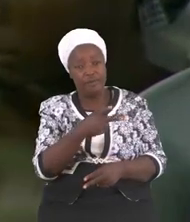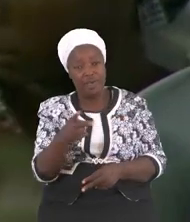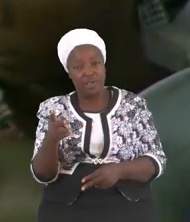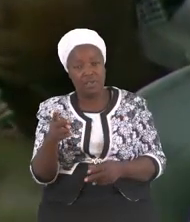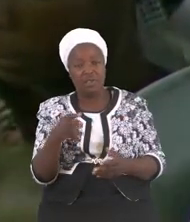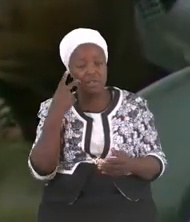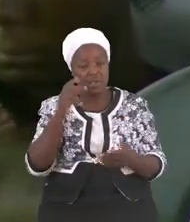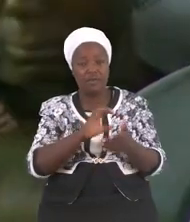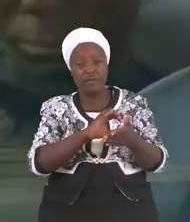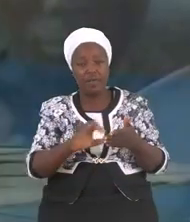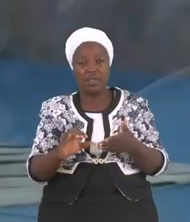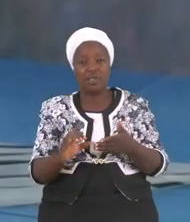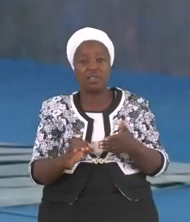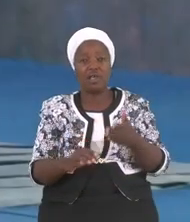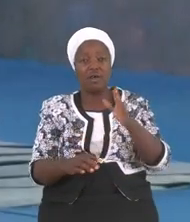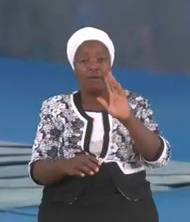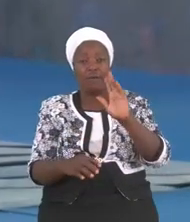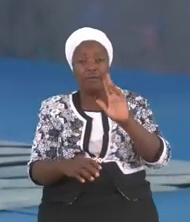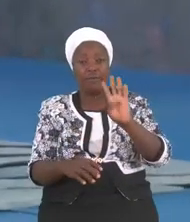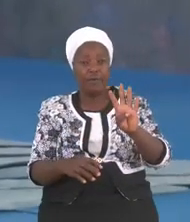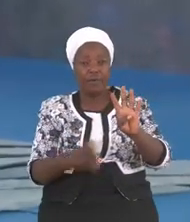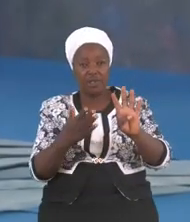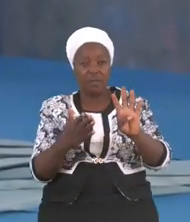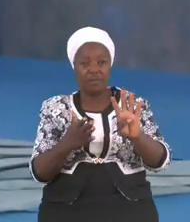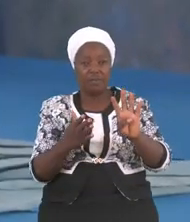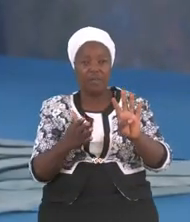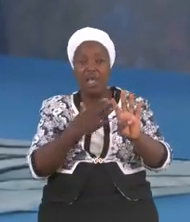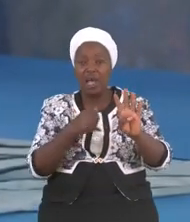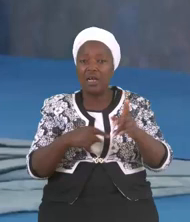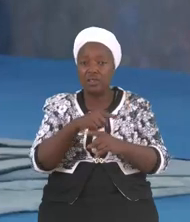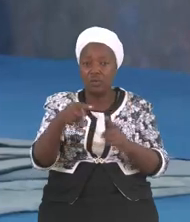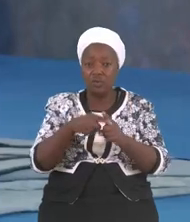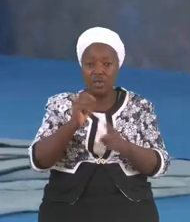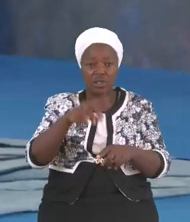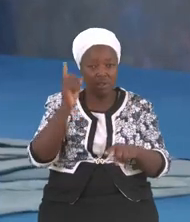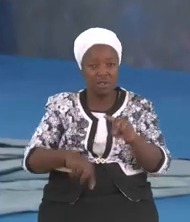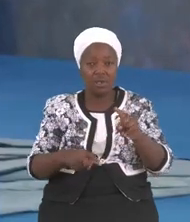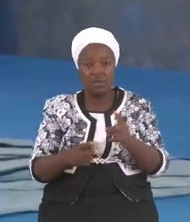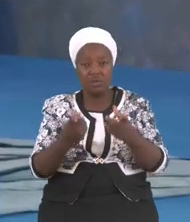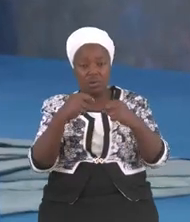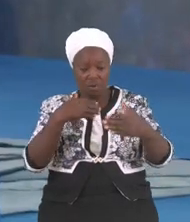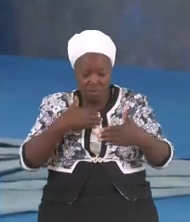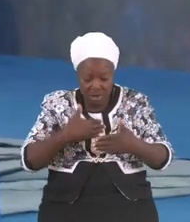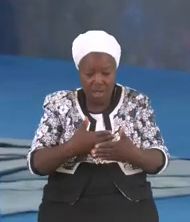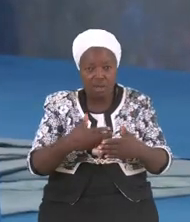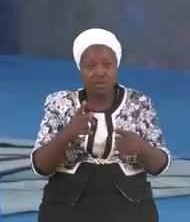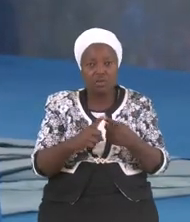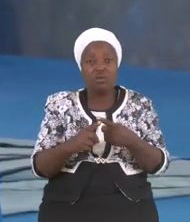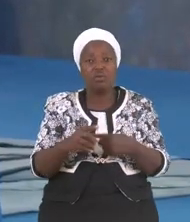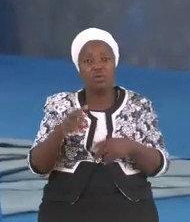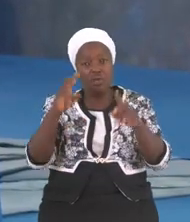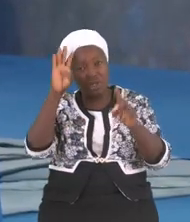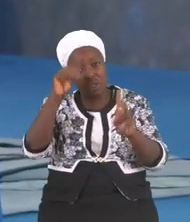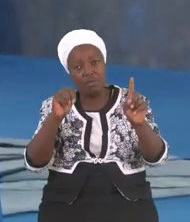Look at verse 4 there. In verse 4, and when they could not come nigh unto him for the